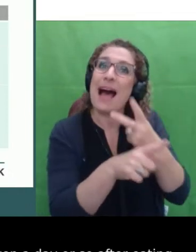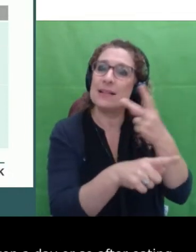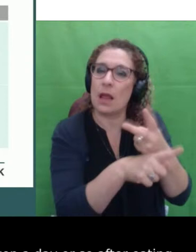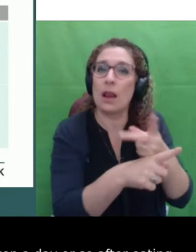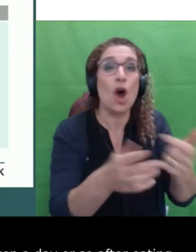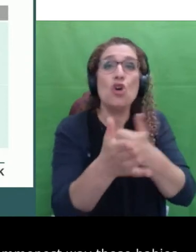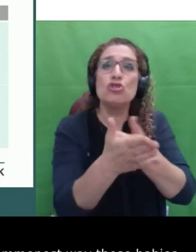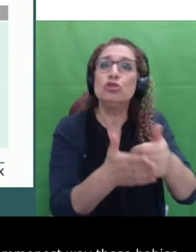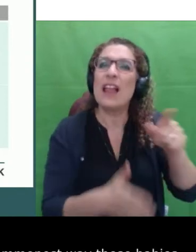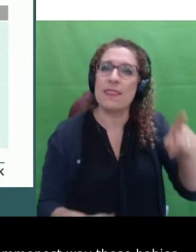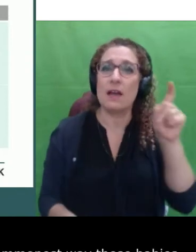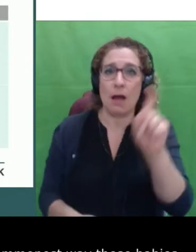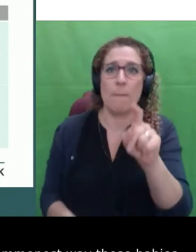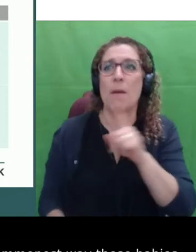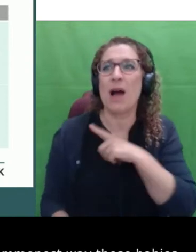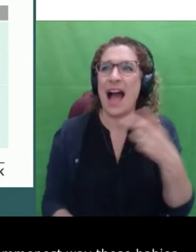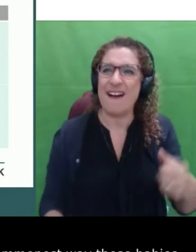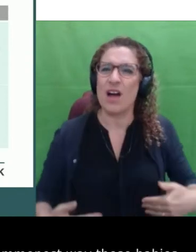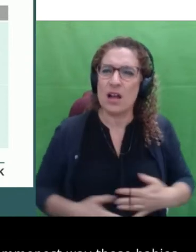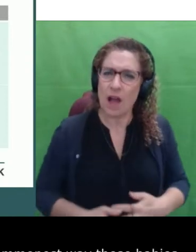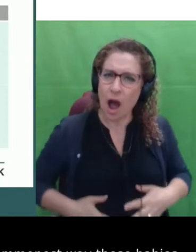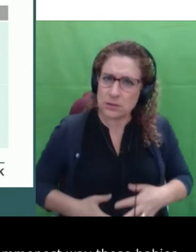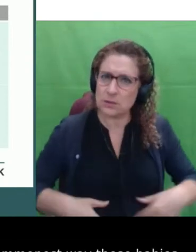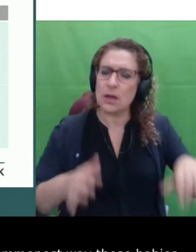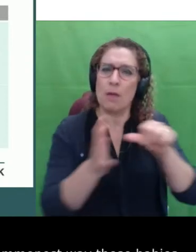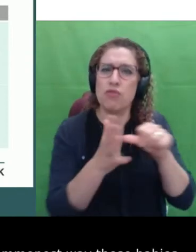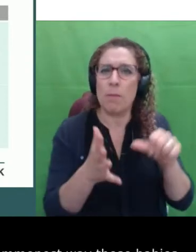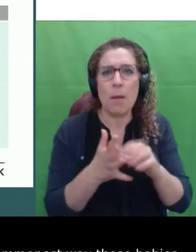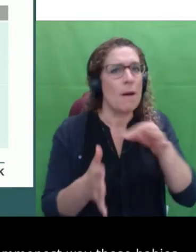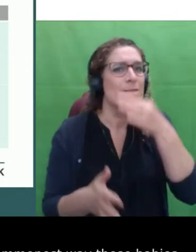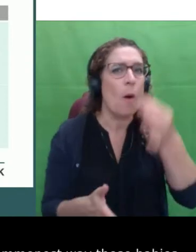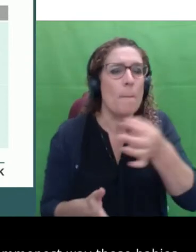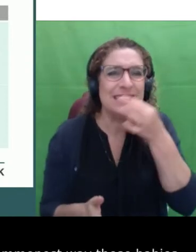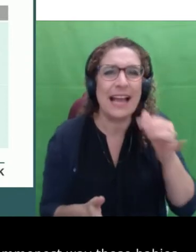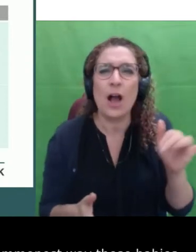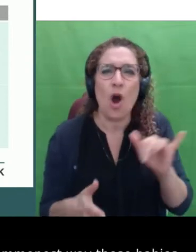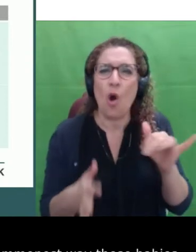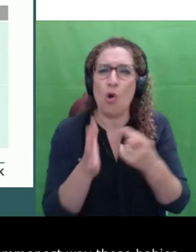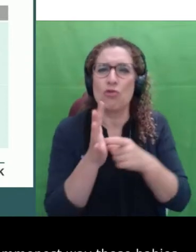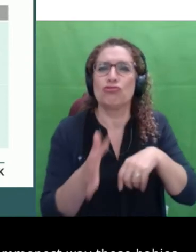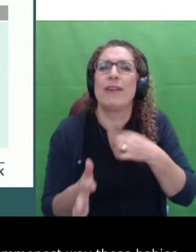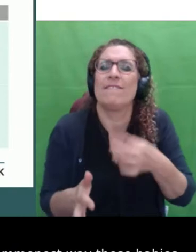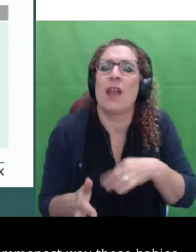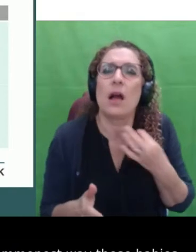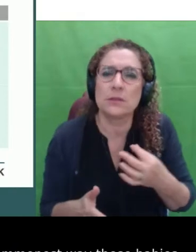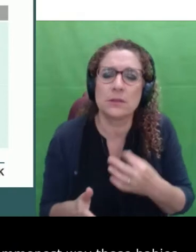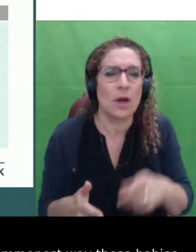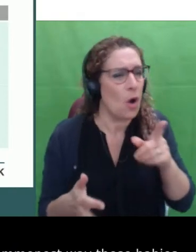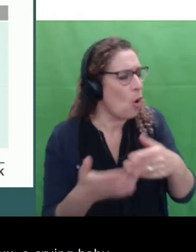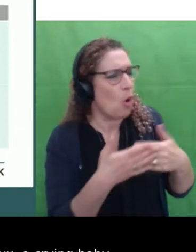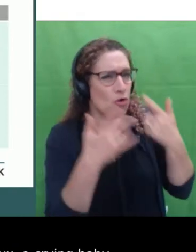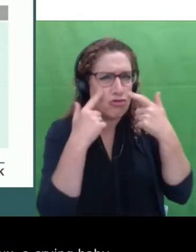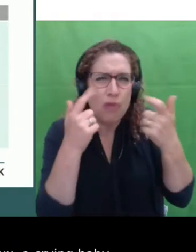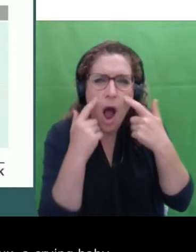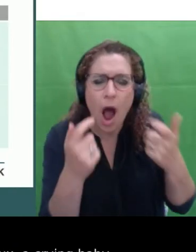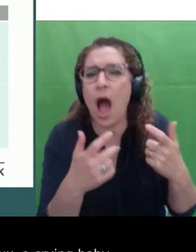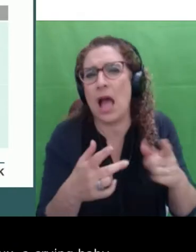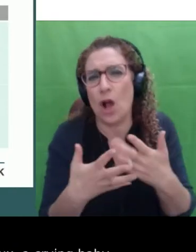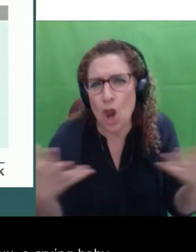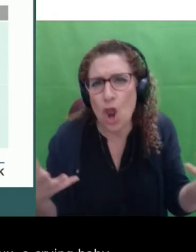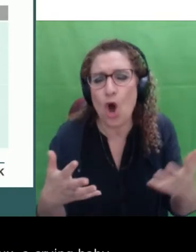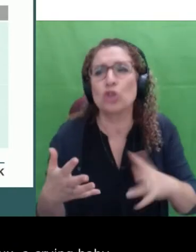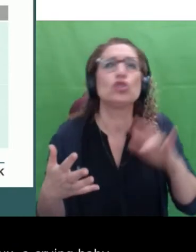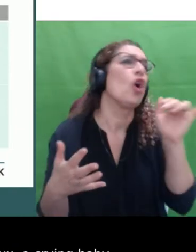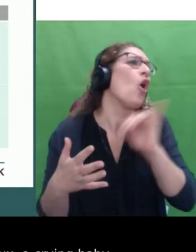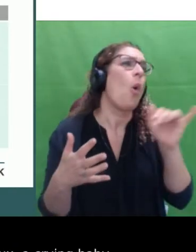gut symptoms vomiting or reflux a crying baby consultation eczema consultation or maybe a snotty baby